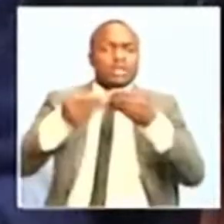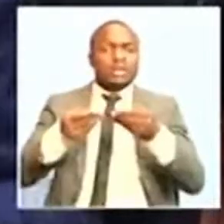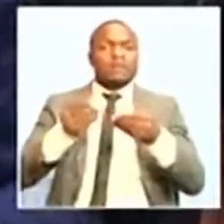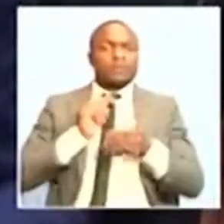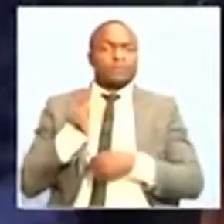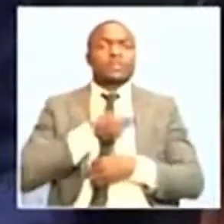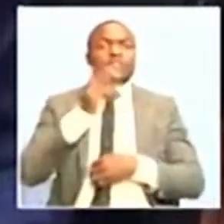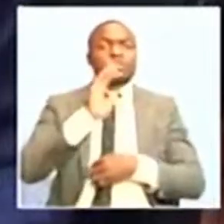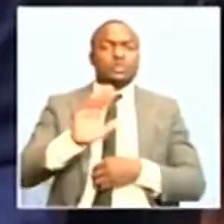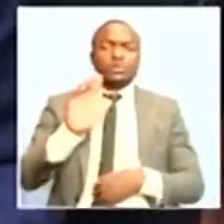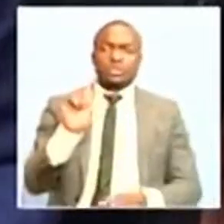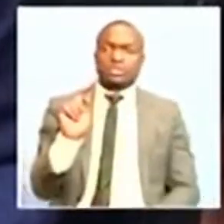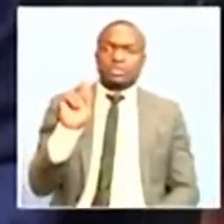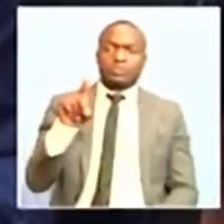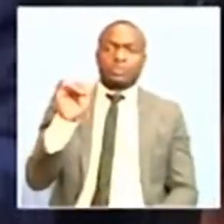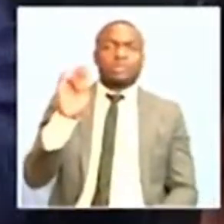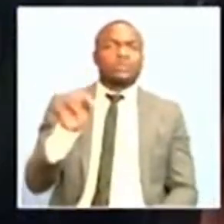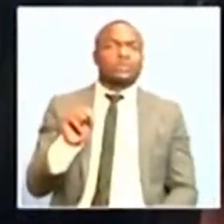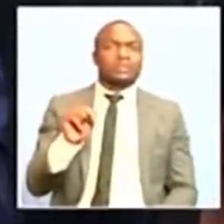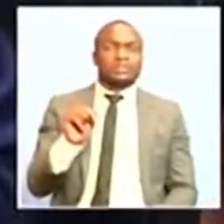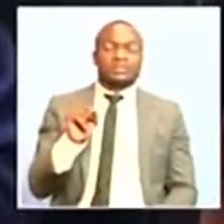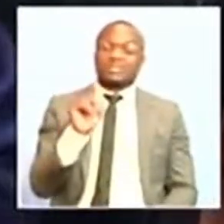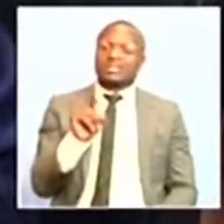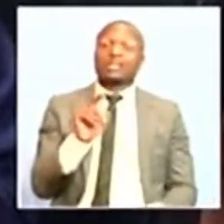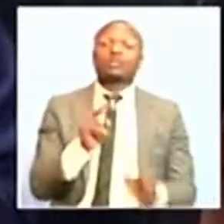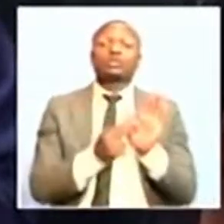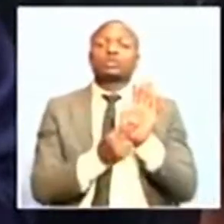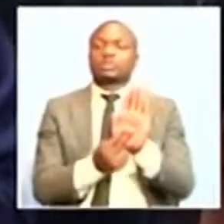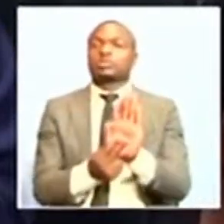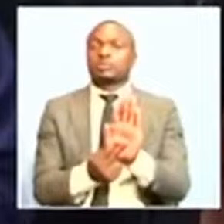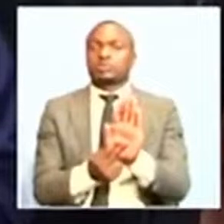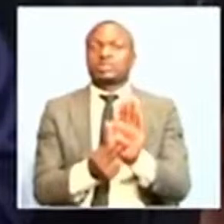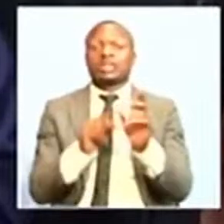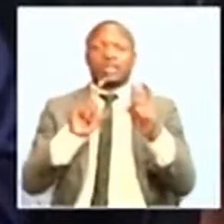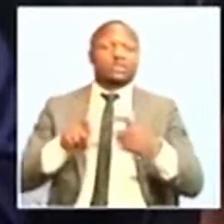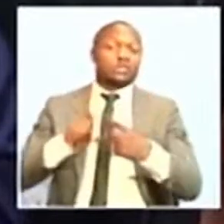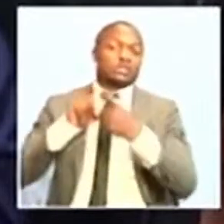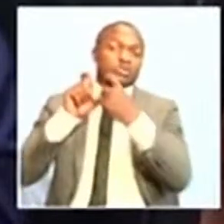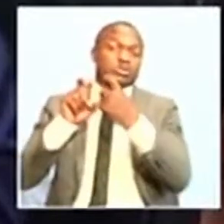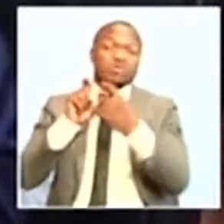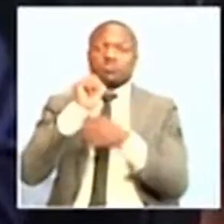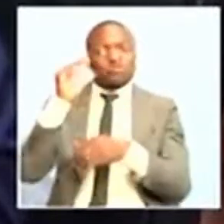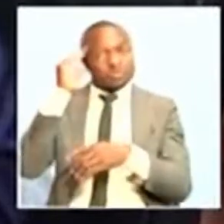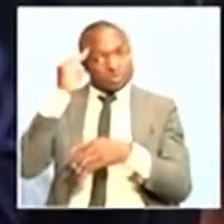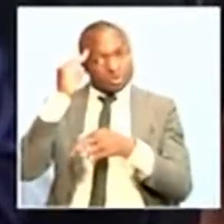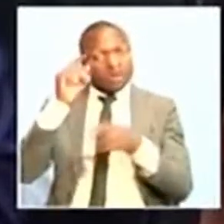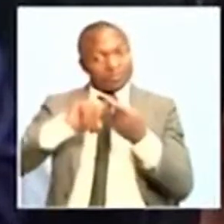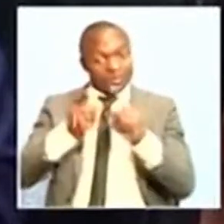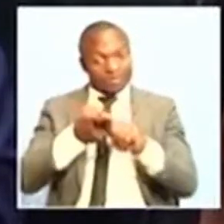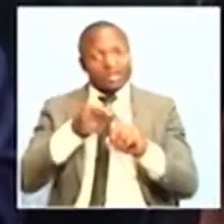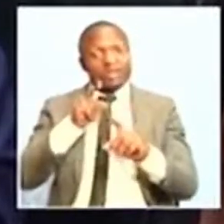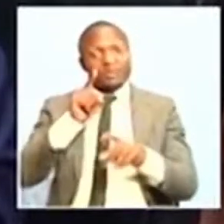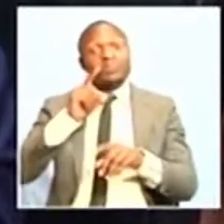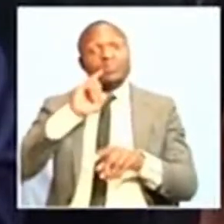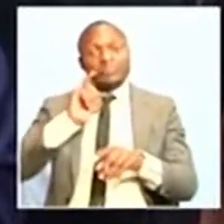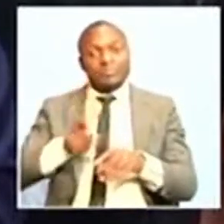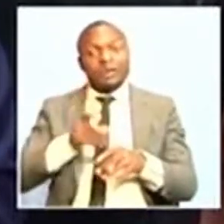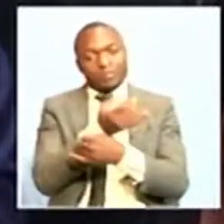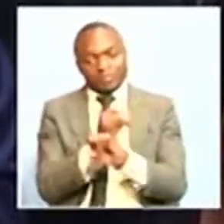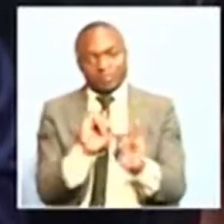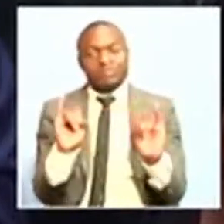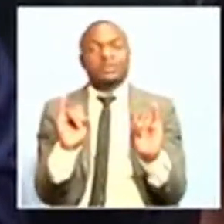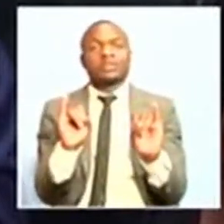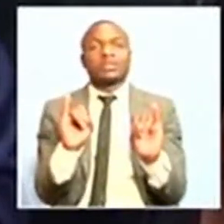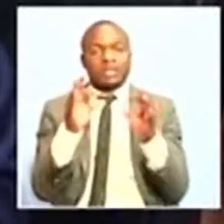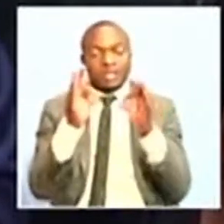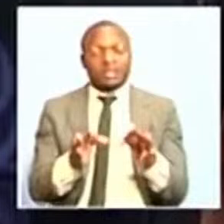TPIN and so forth? It quite proves to be a challenge, and I don't know our colleagues, because you're supposed to be independent, whether you have